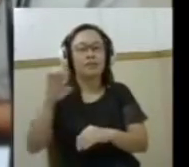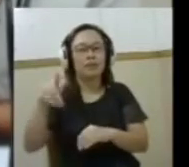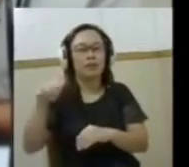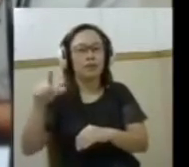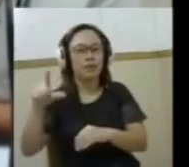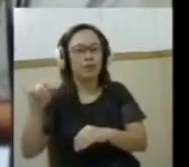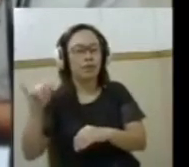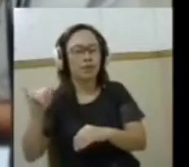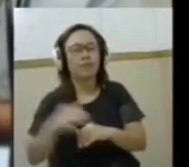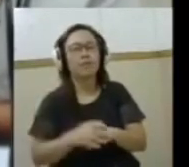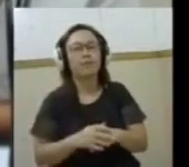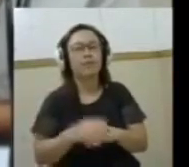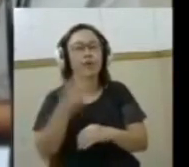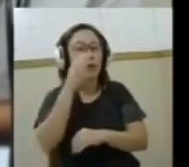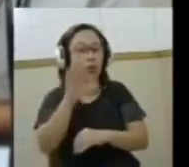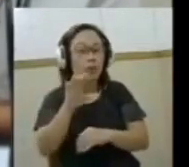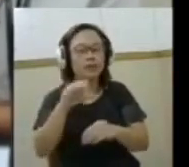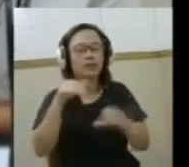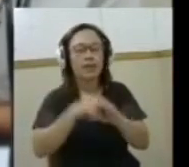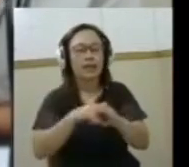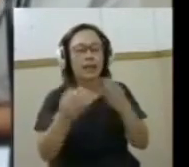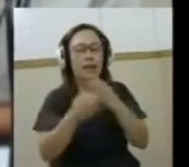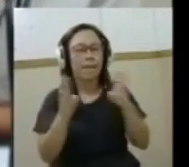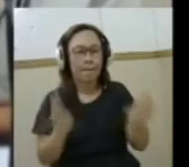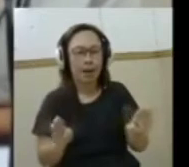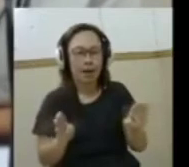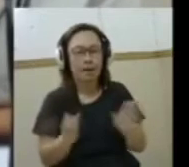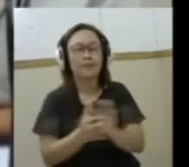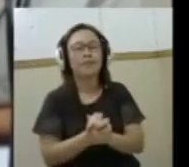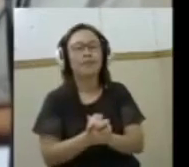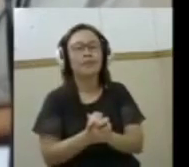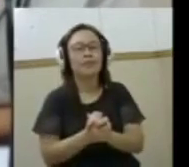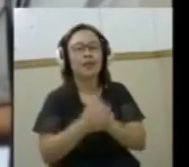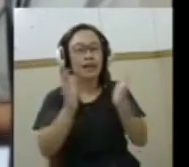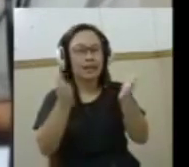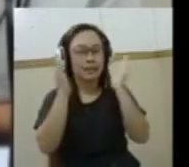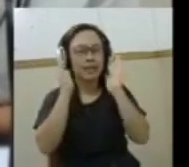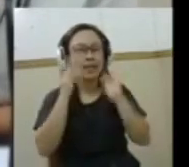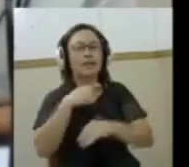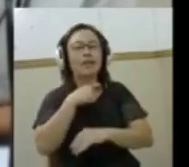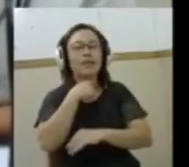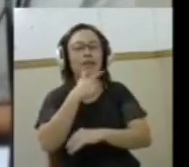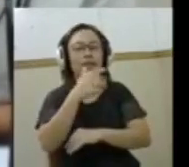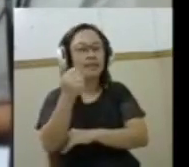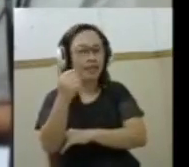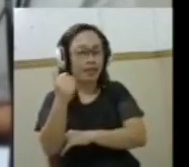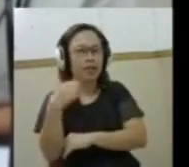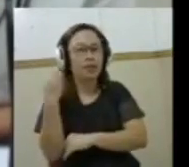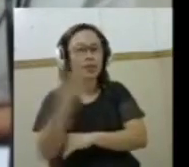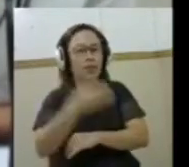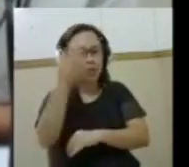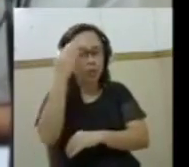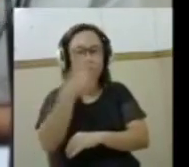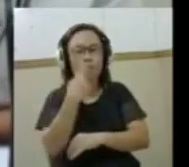so type in the comment box the hashtag listen to grade 10 replay again so that we will know we're able